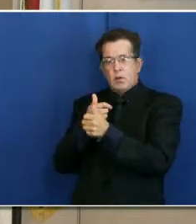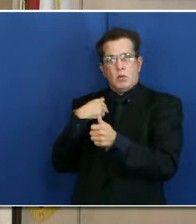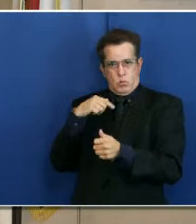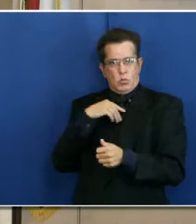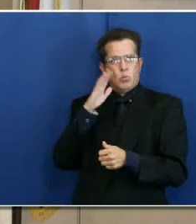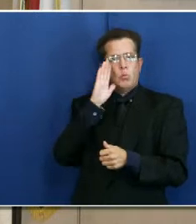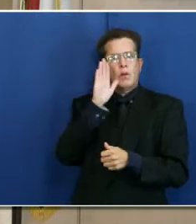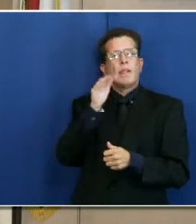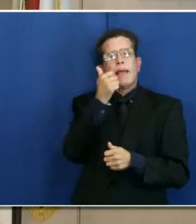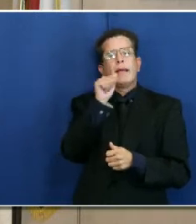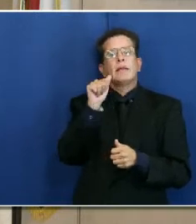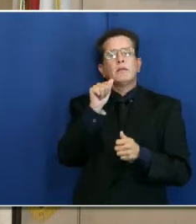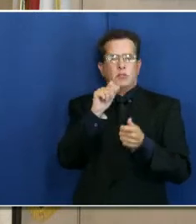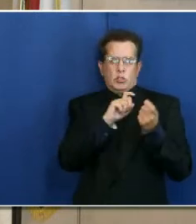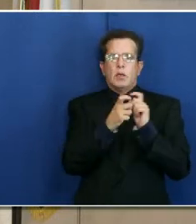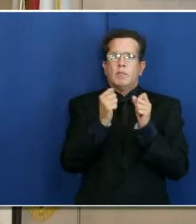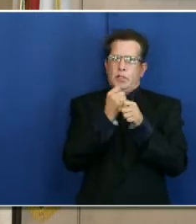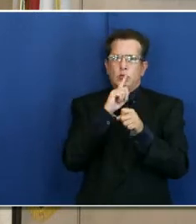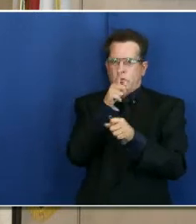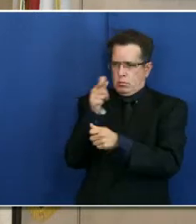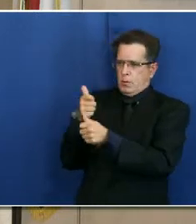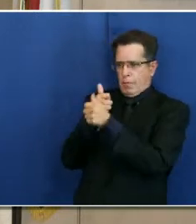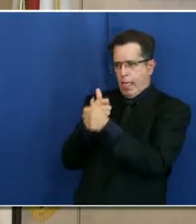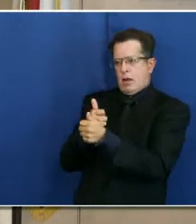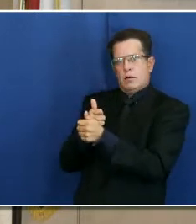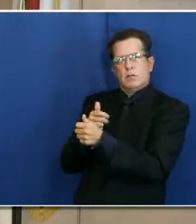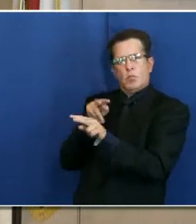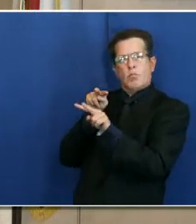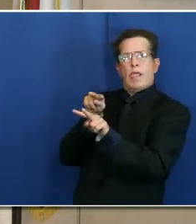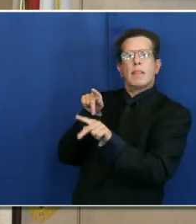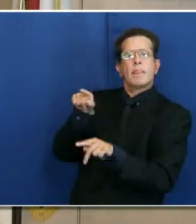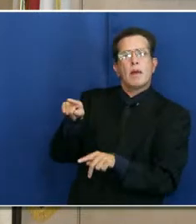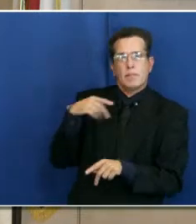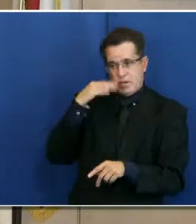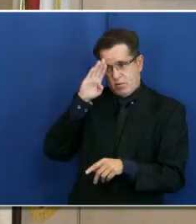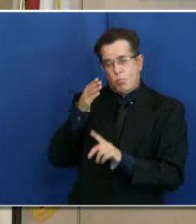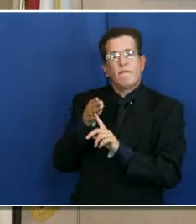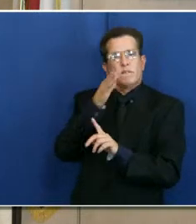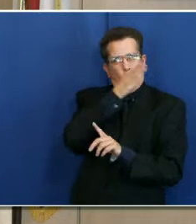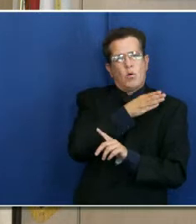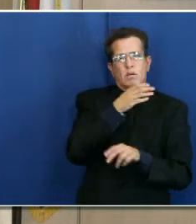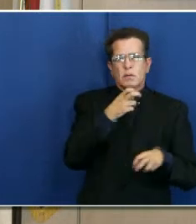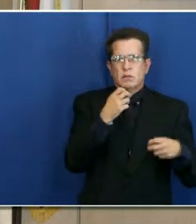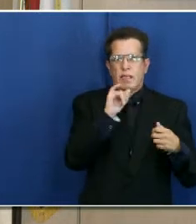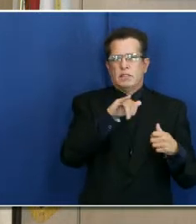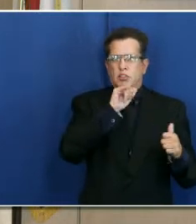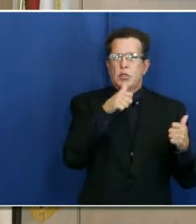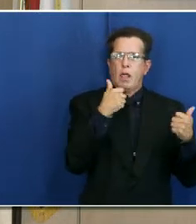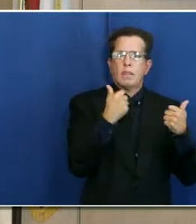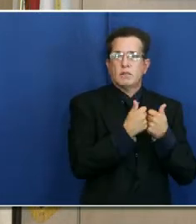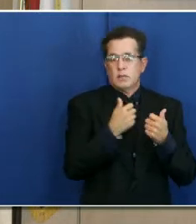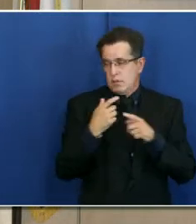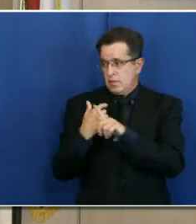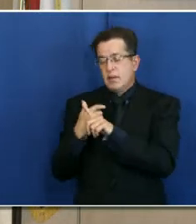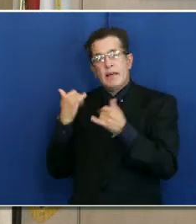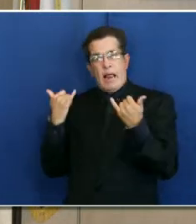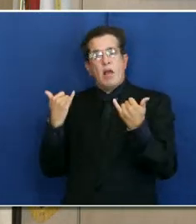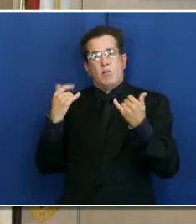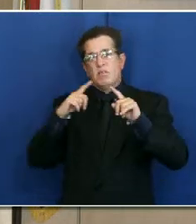changes to ensure compliance with health orders? Because we know that that was a challenge earlier. Well, the changes that